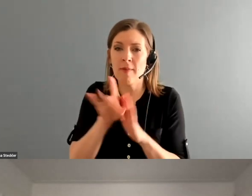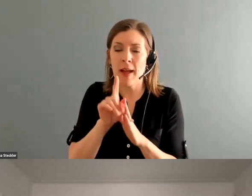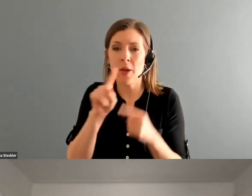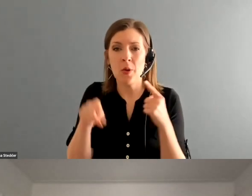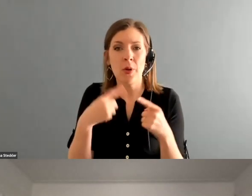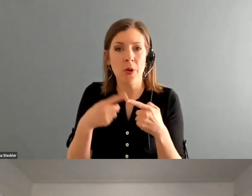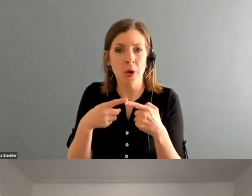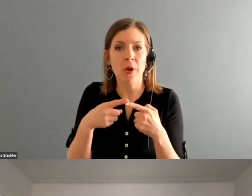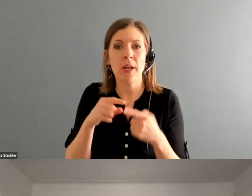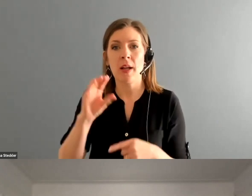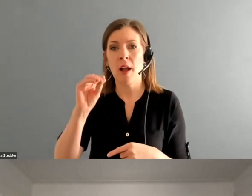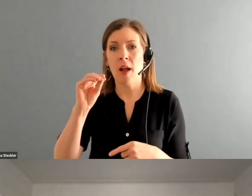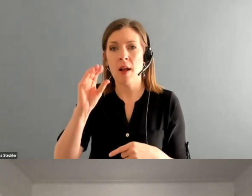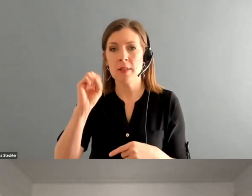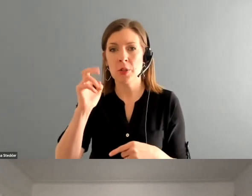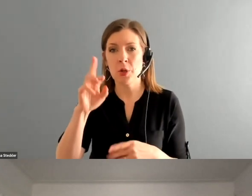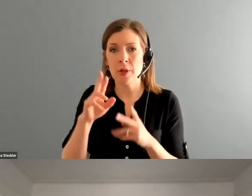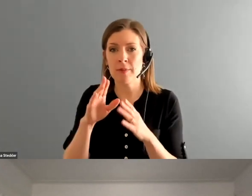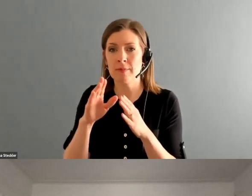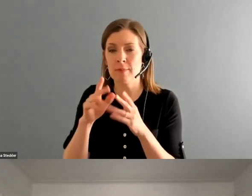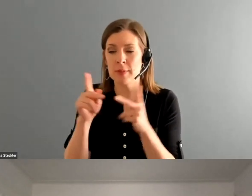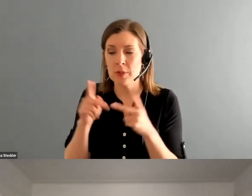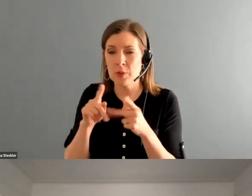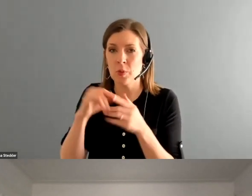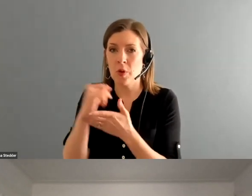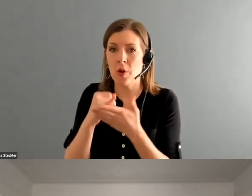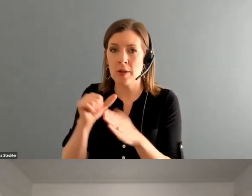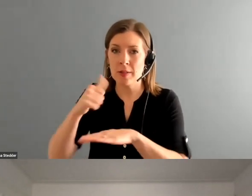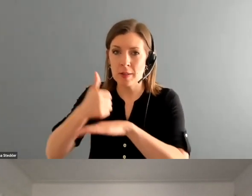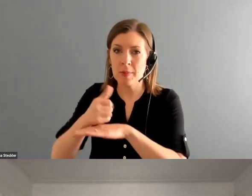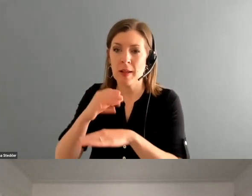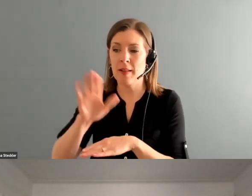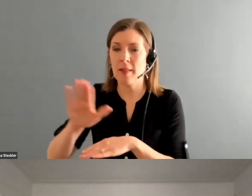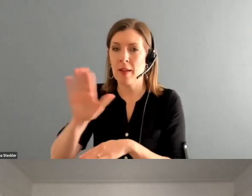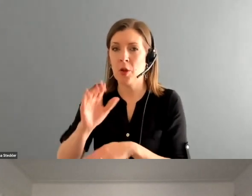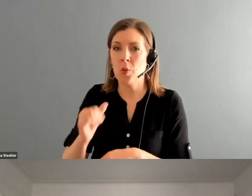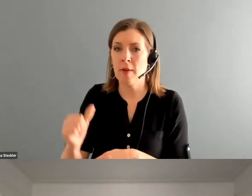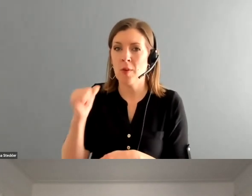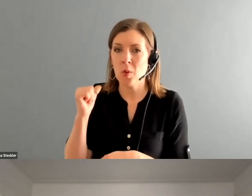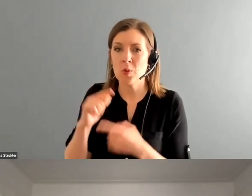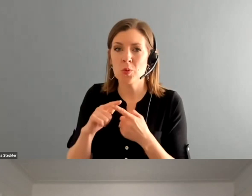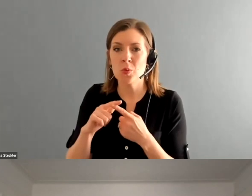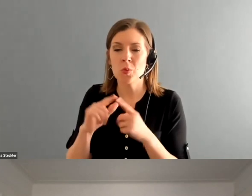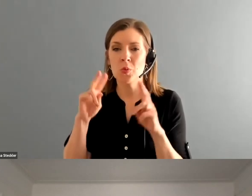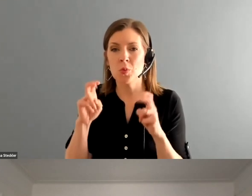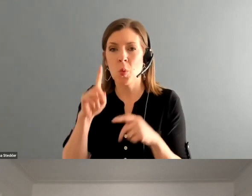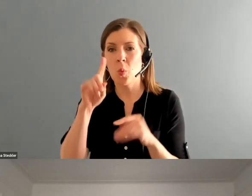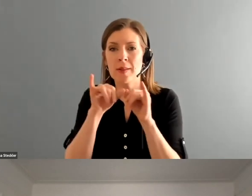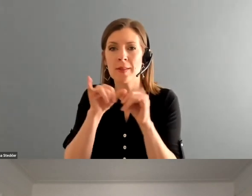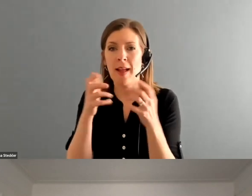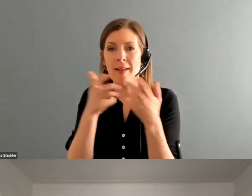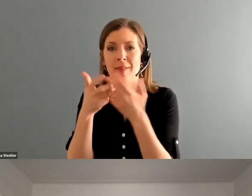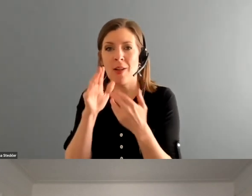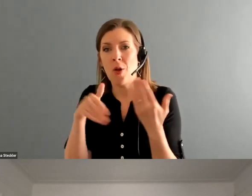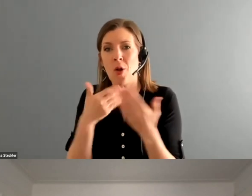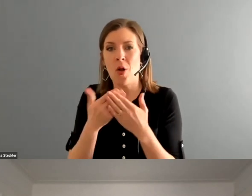regarding Oscar Howe's position toward the art establishment and his refusal to, you know, one size fits all